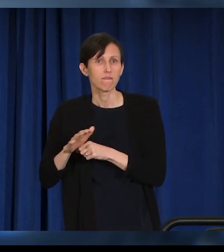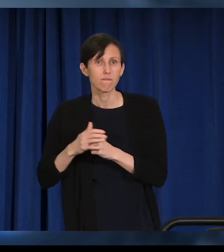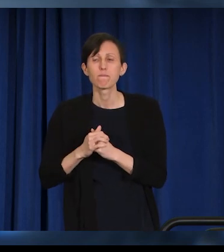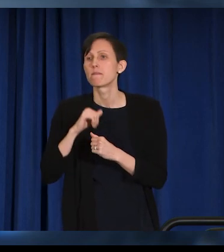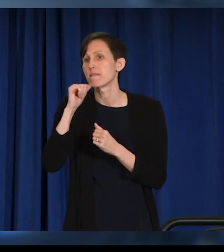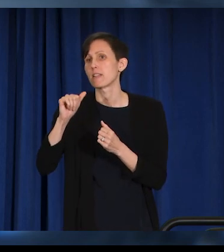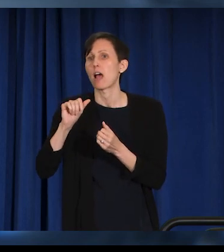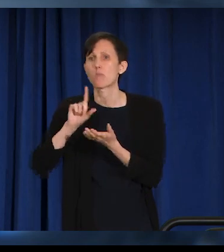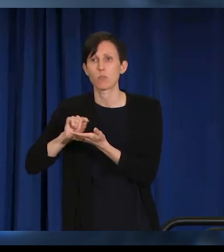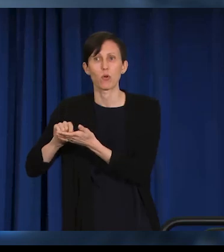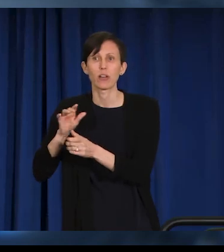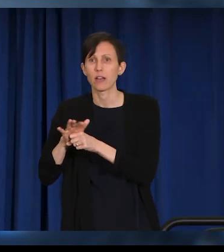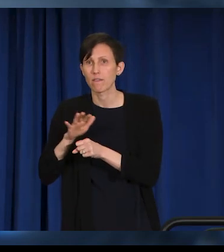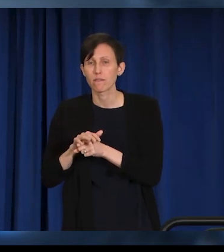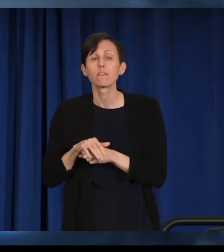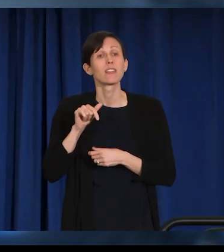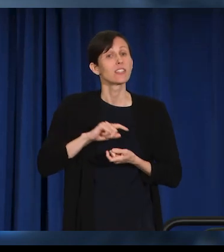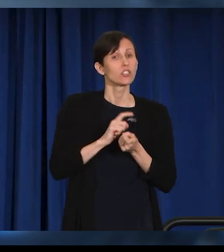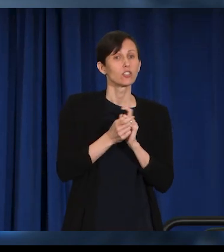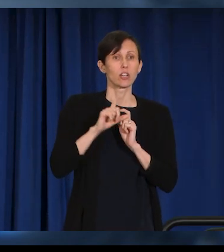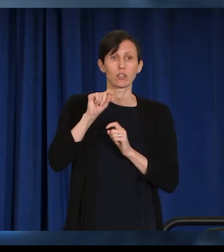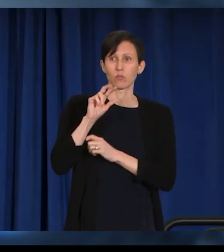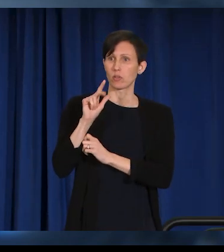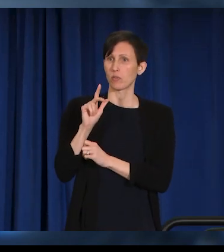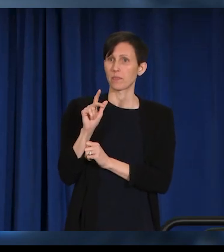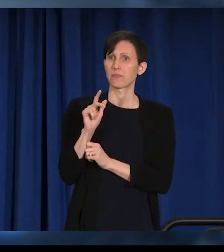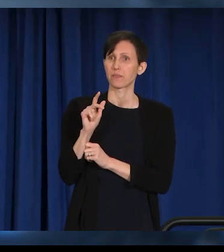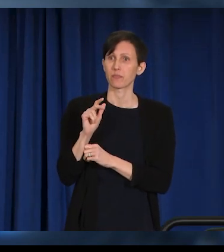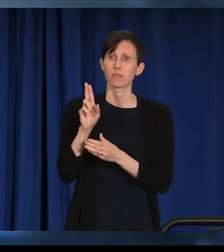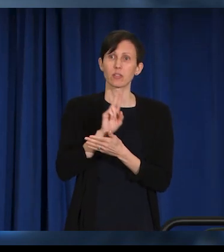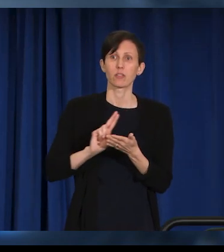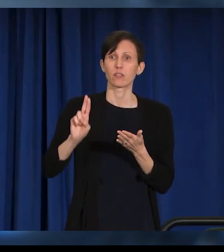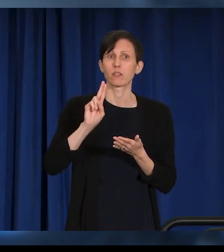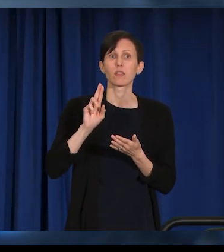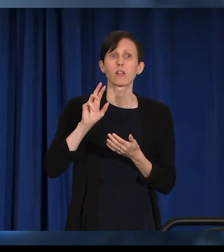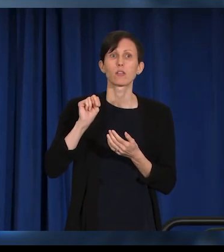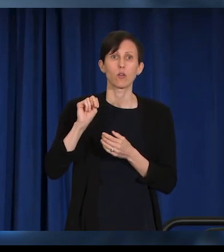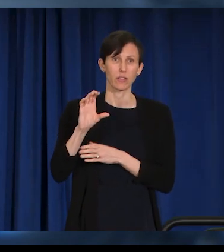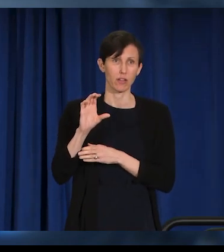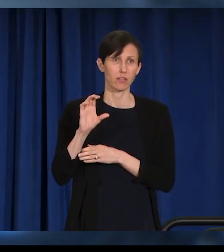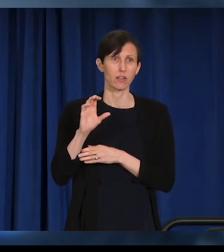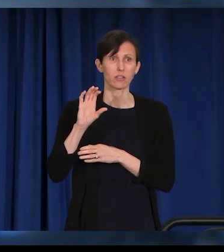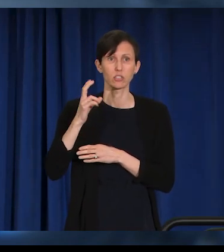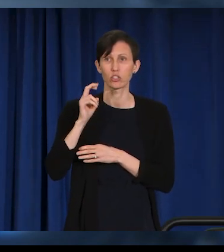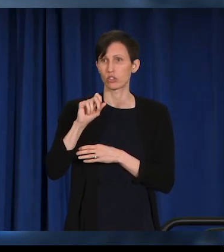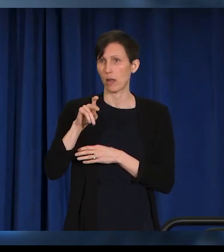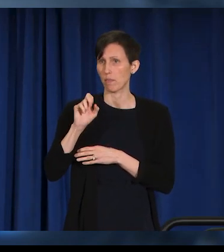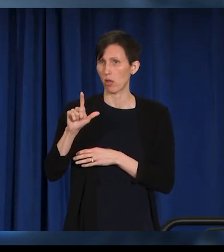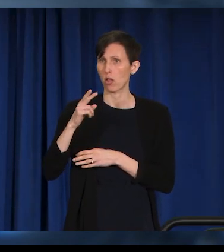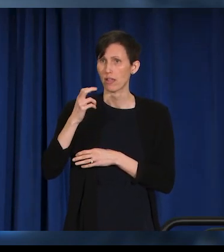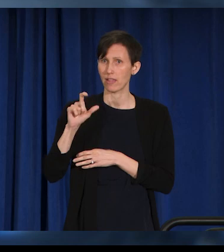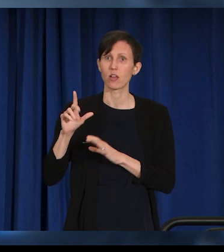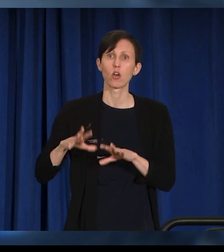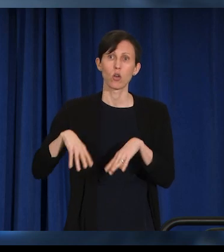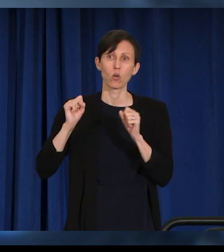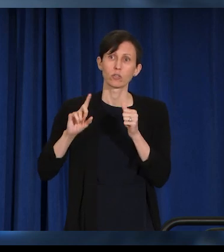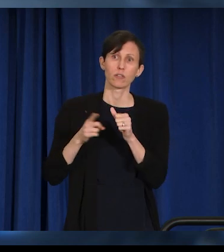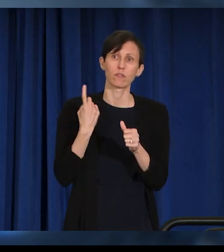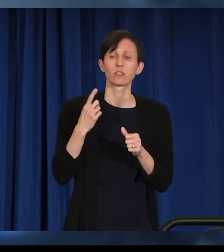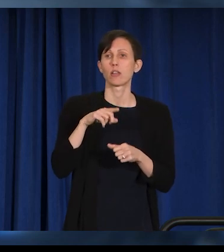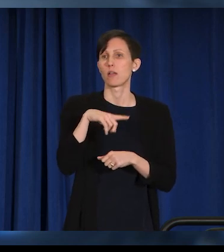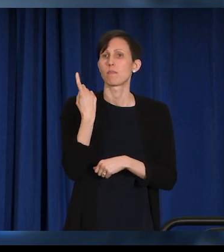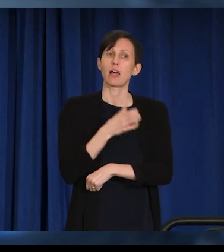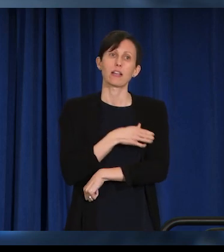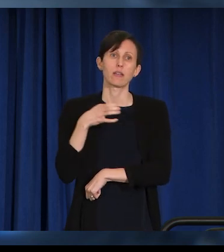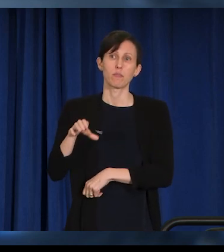is changing. In 2023, the University of North Carolina at Chapel Hill hosted the first Black